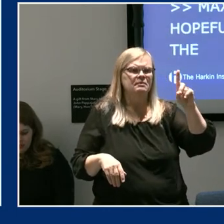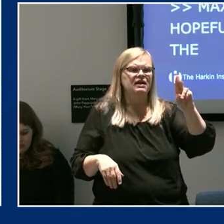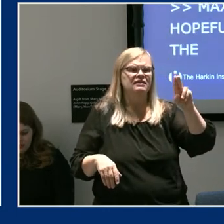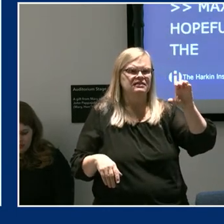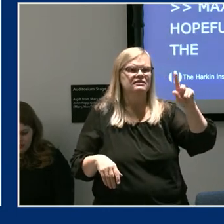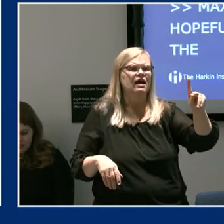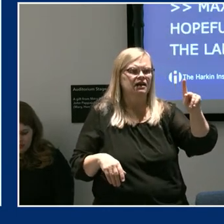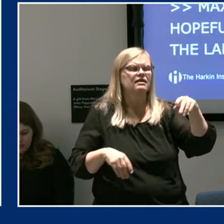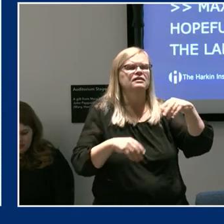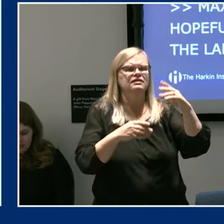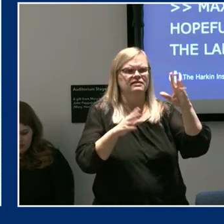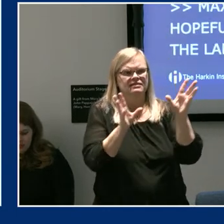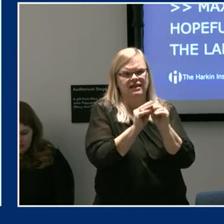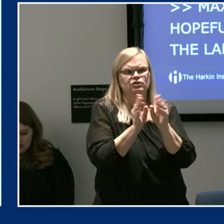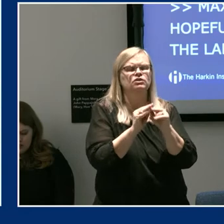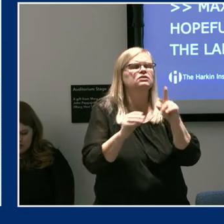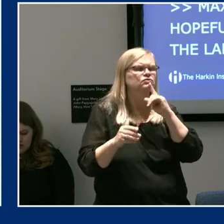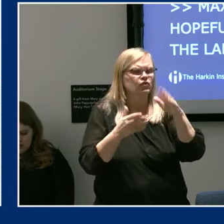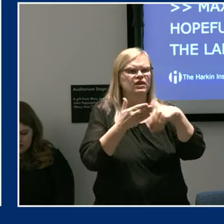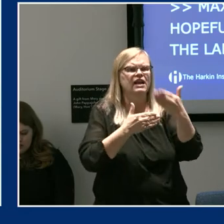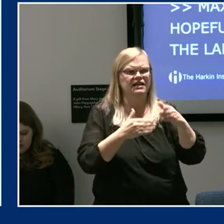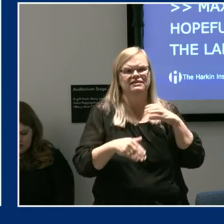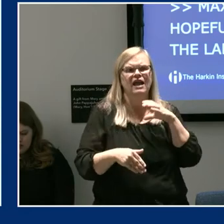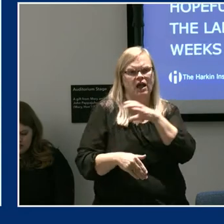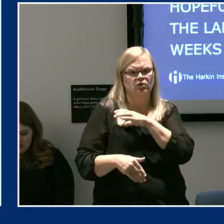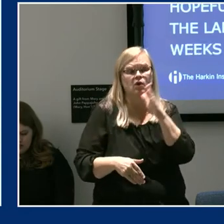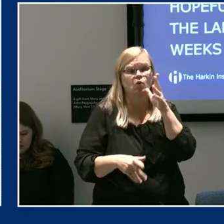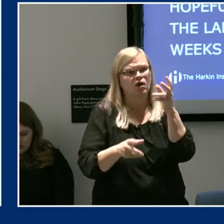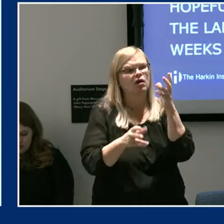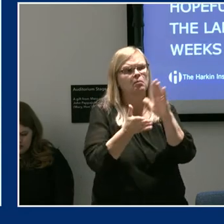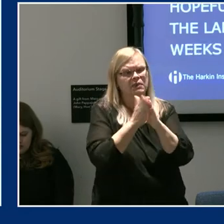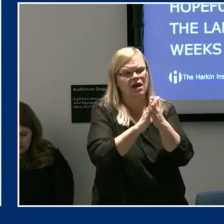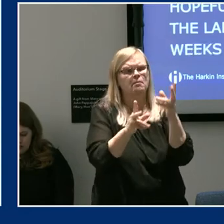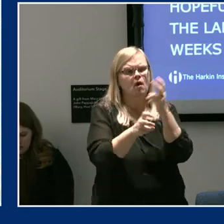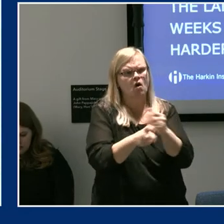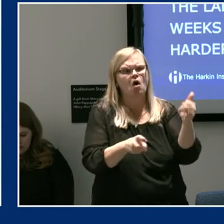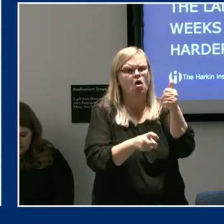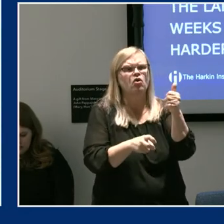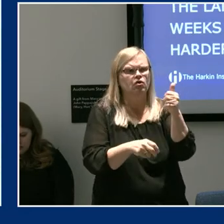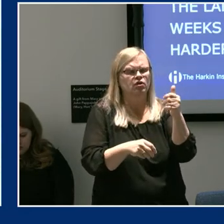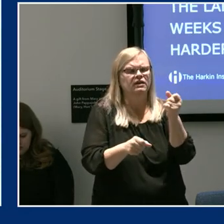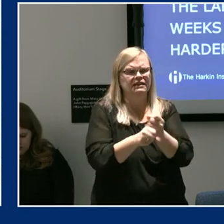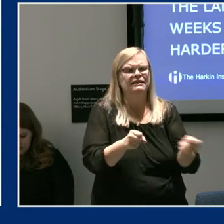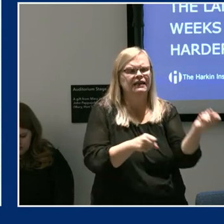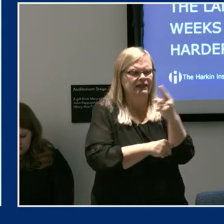or in the next Congress. It'll get harder next year. I see.